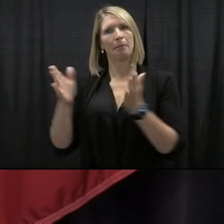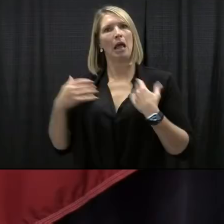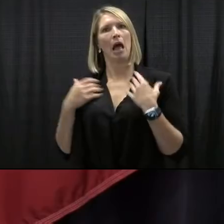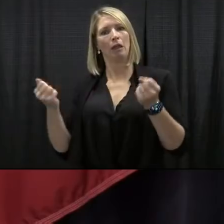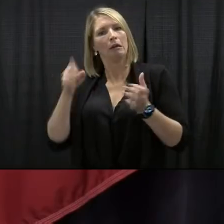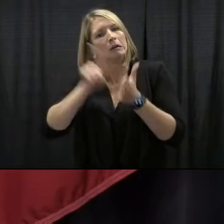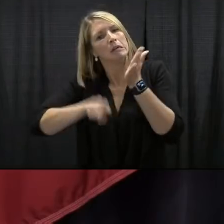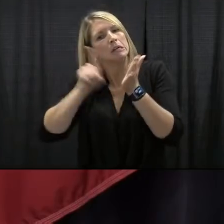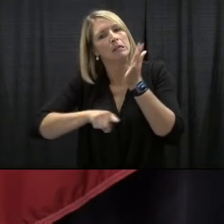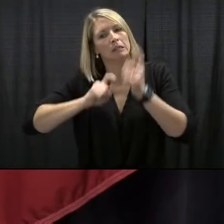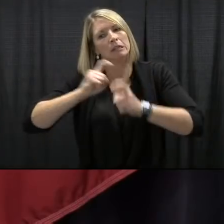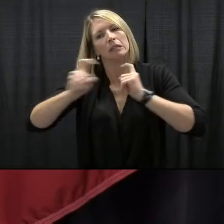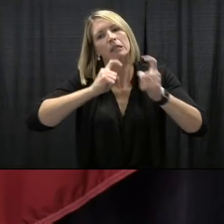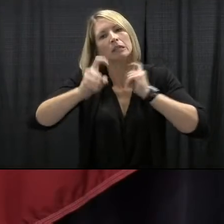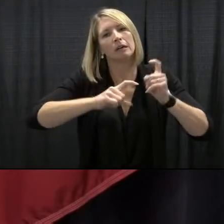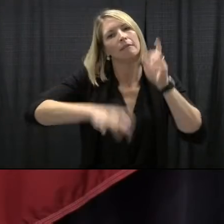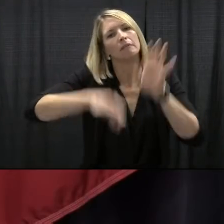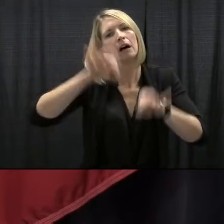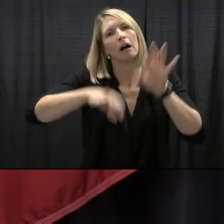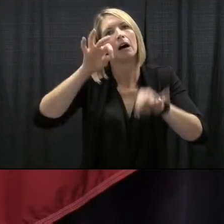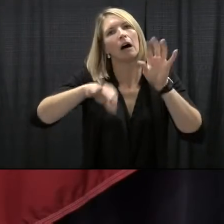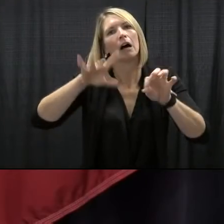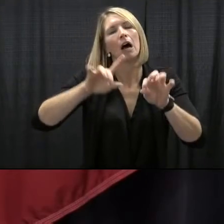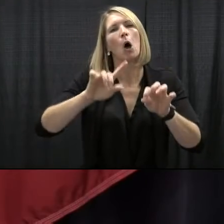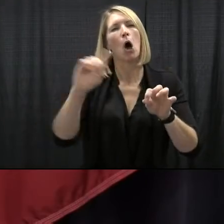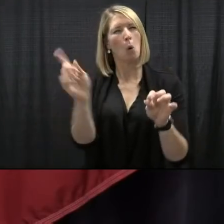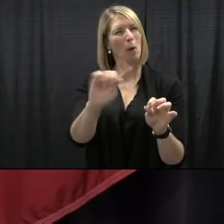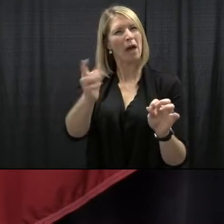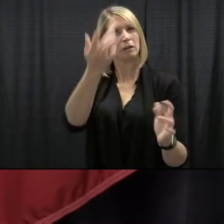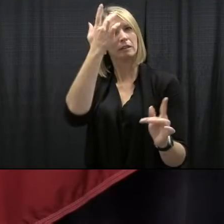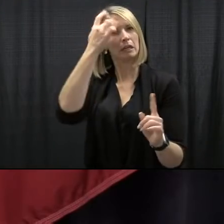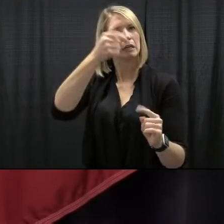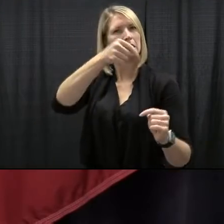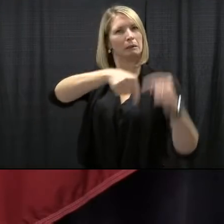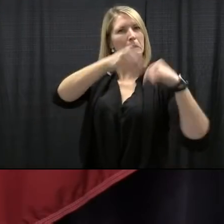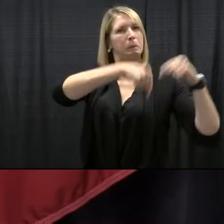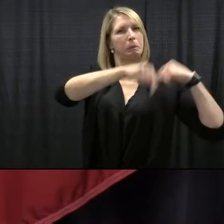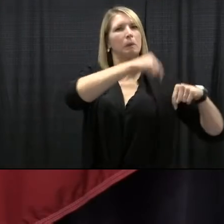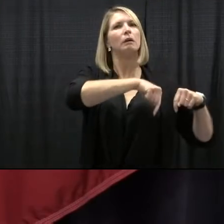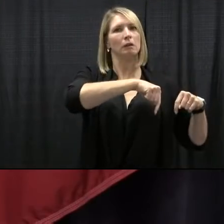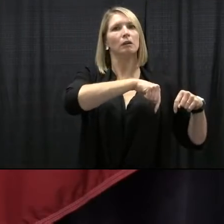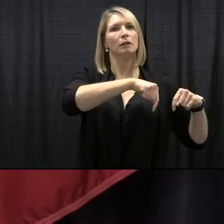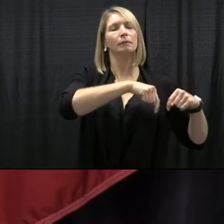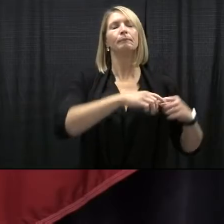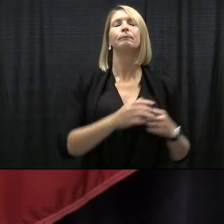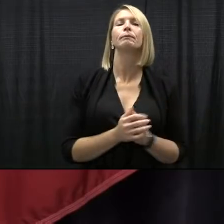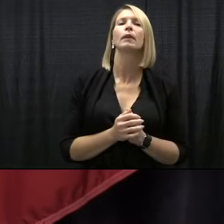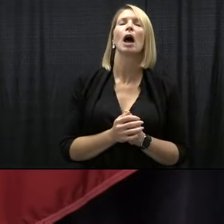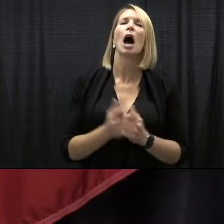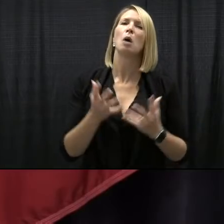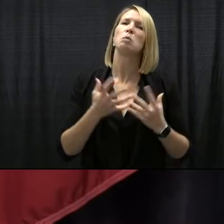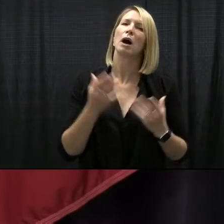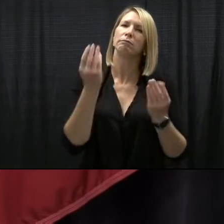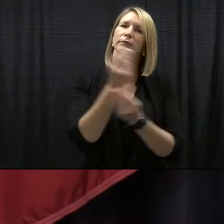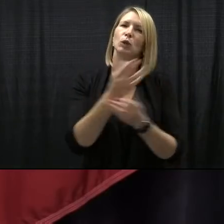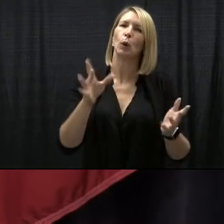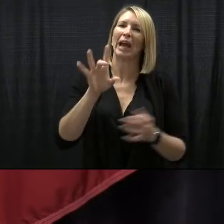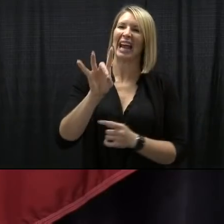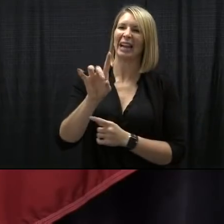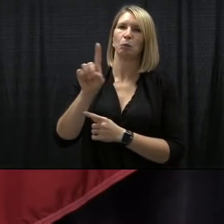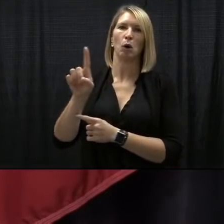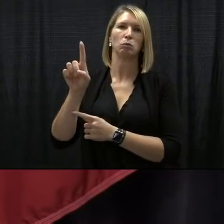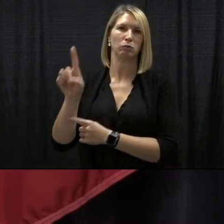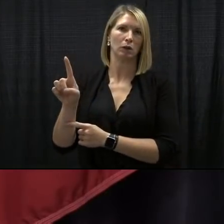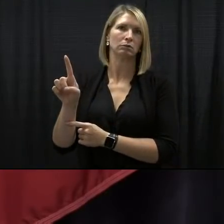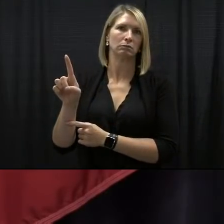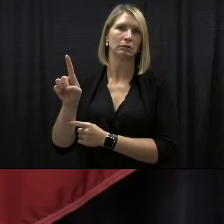With just a message to people about 811, that if you are impacted by advisory or have at least